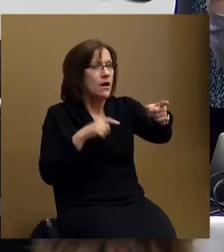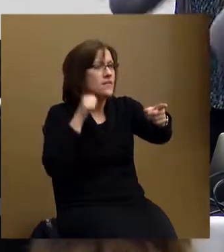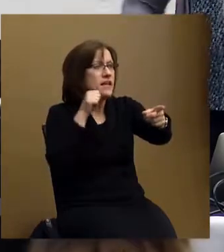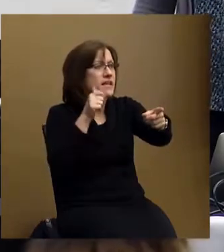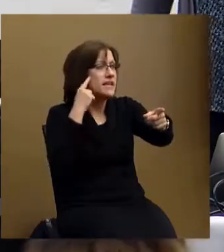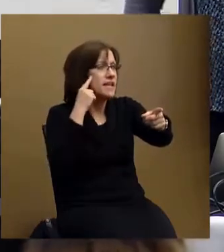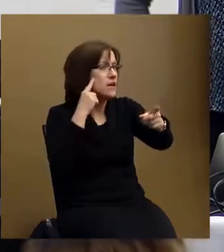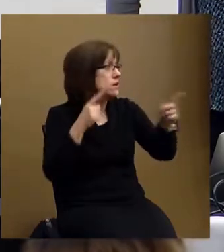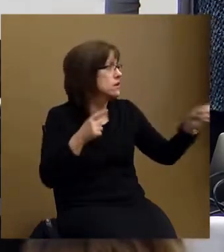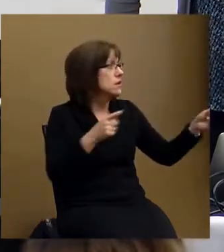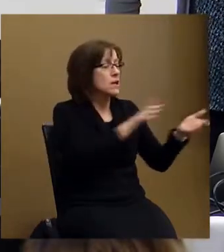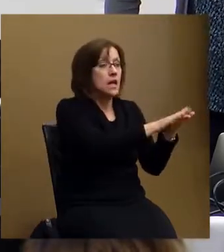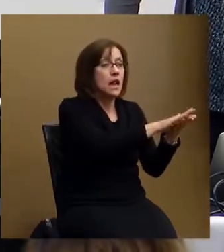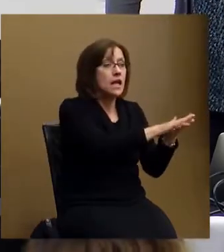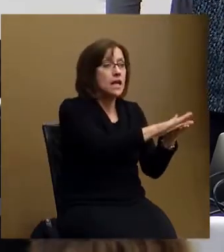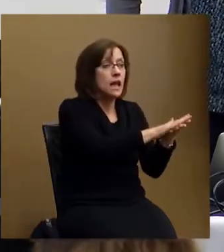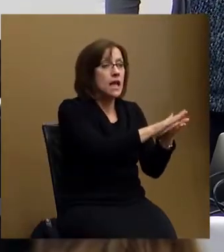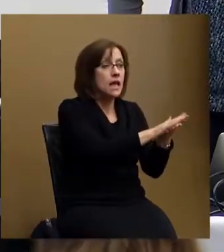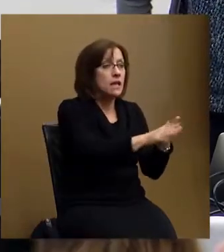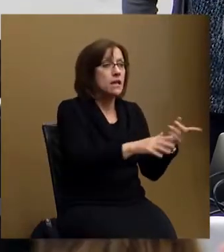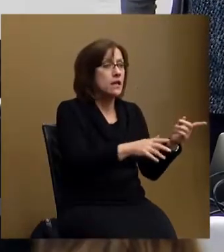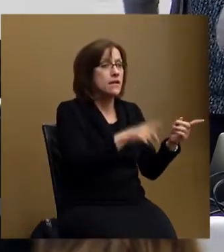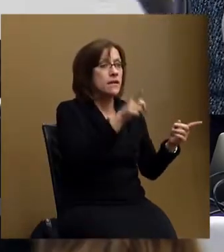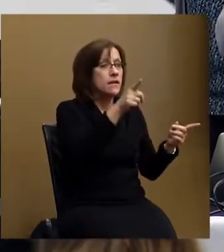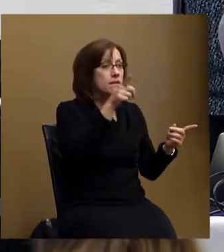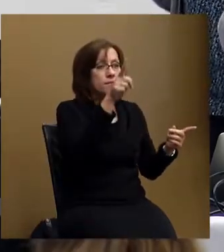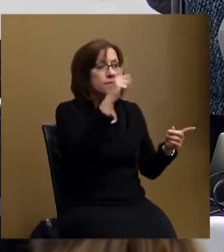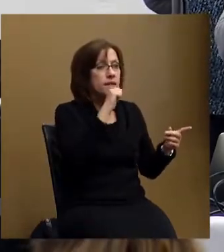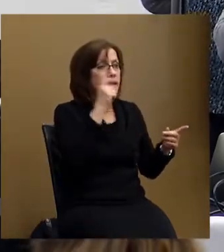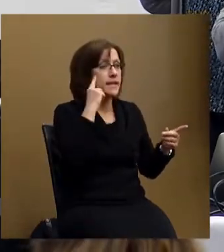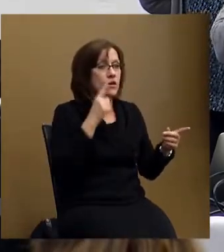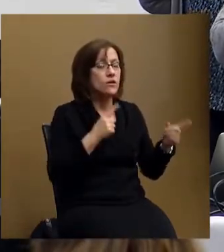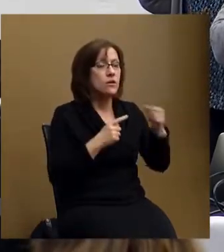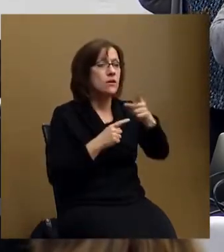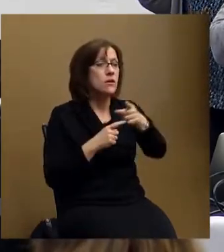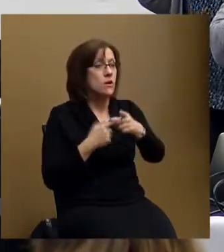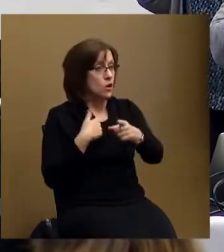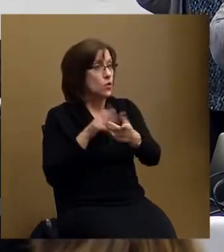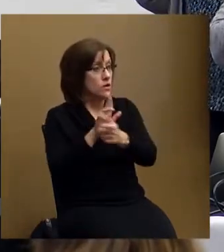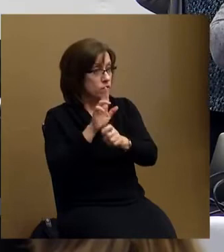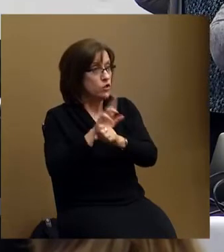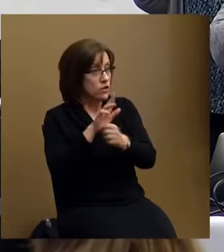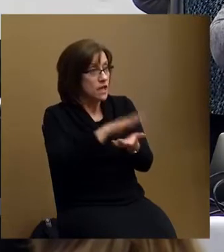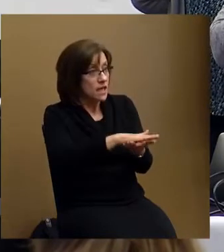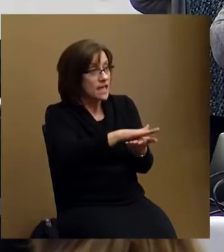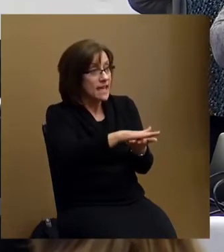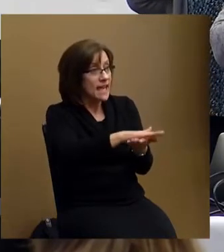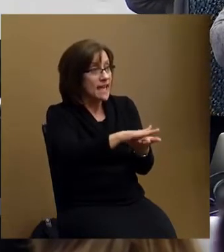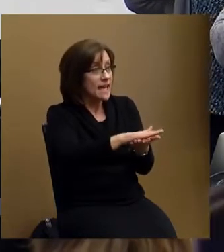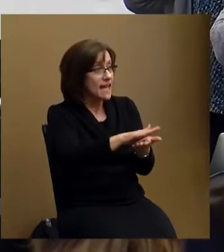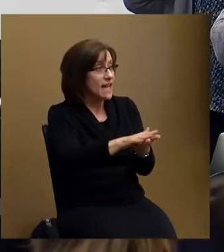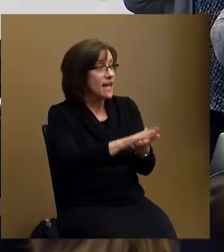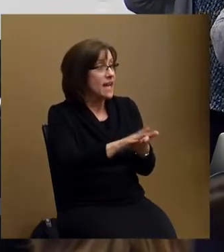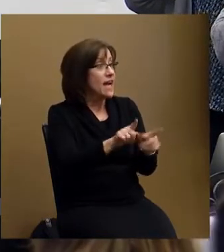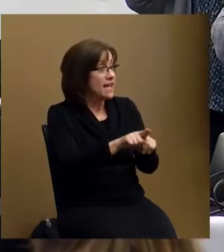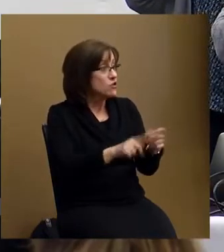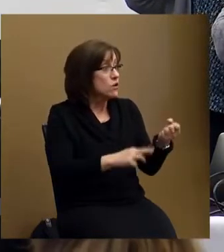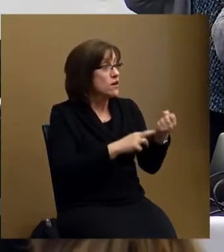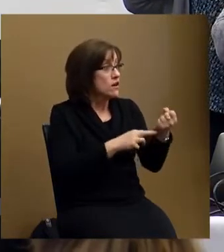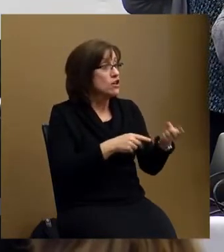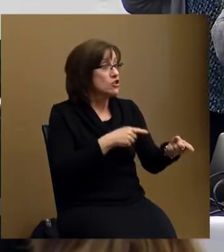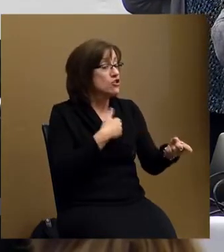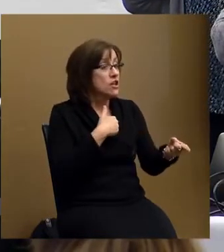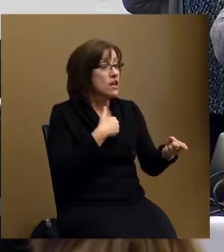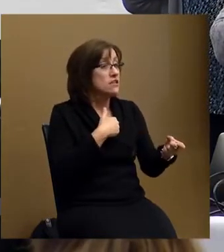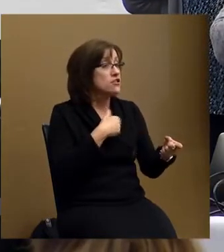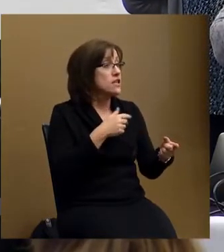She likes to clean. Clean. And Cleaning. we've used cleaning as a reinforcer. So she has a star chart. She gets to